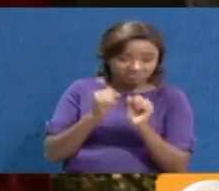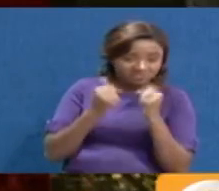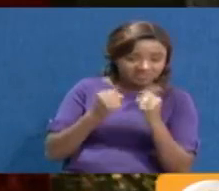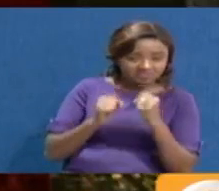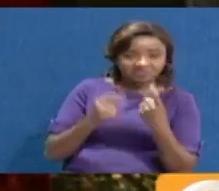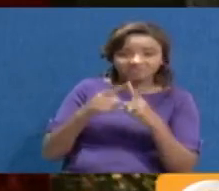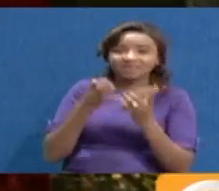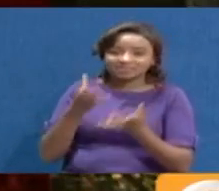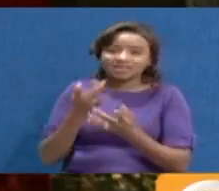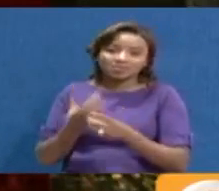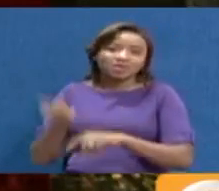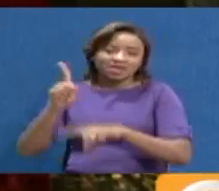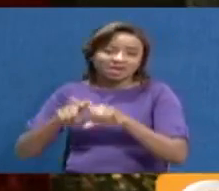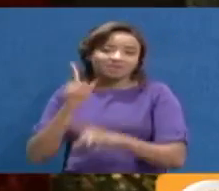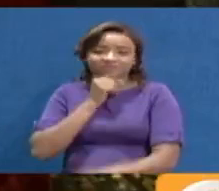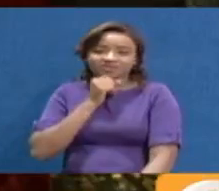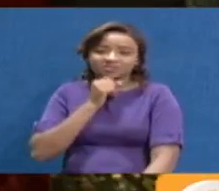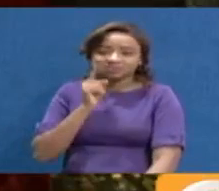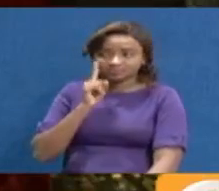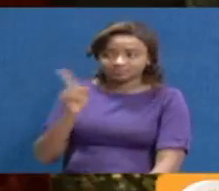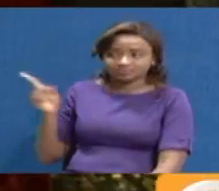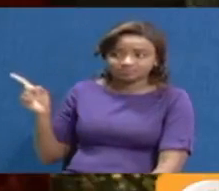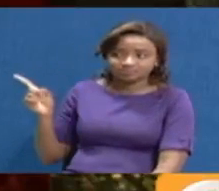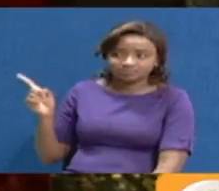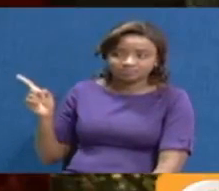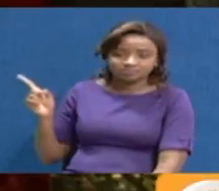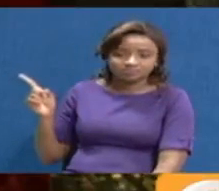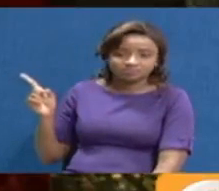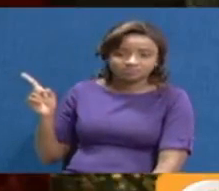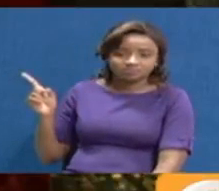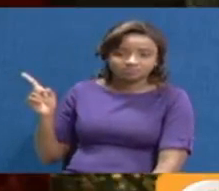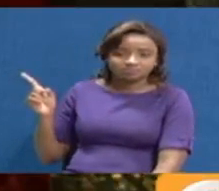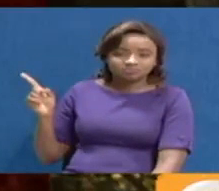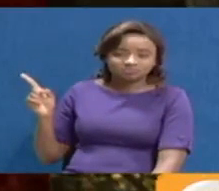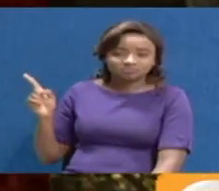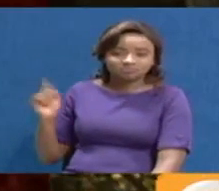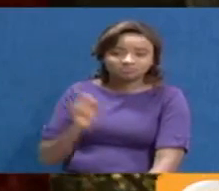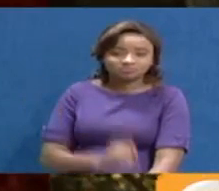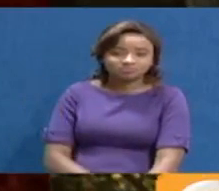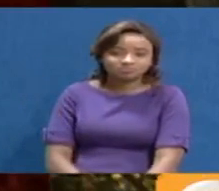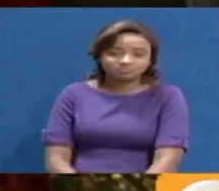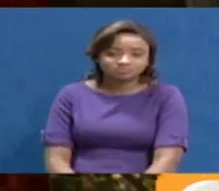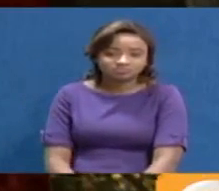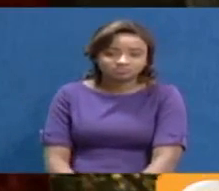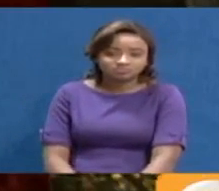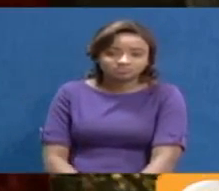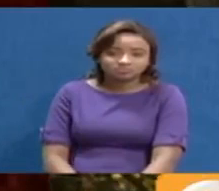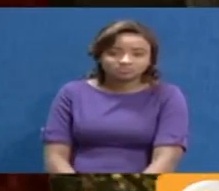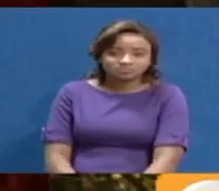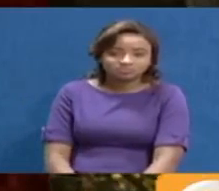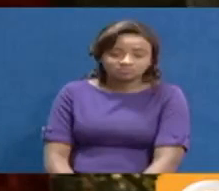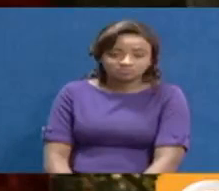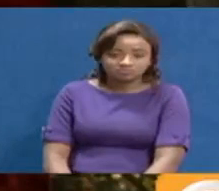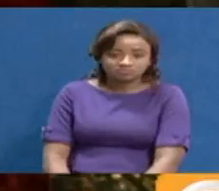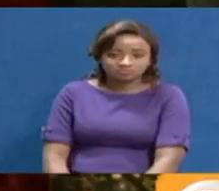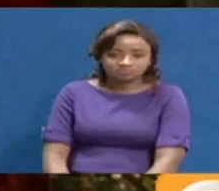now become the additional deduction of 4,241. And you can see the same for 75,000 shillings salary band.